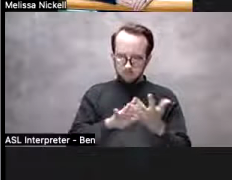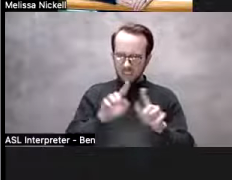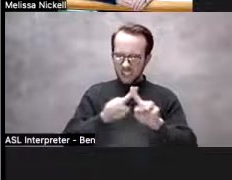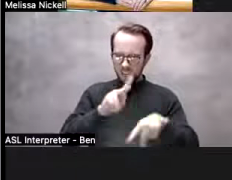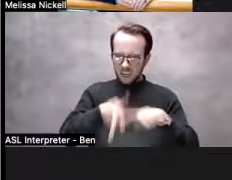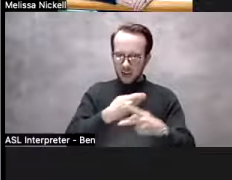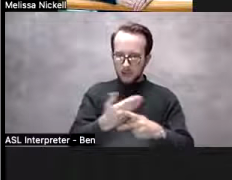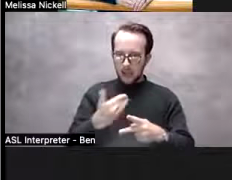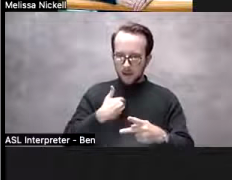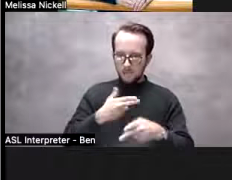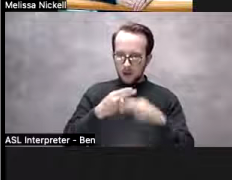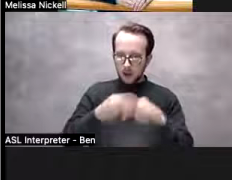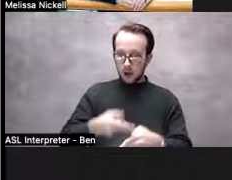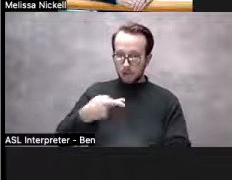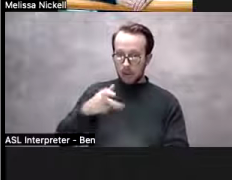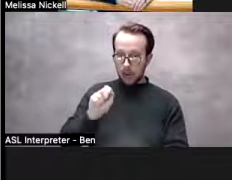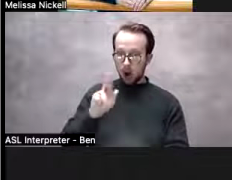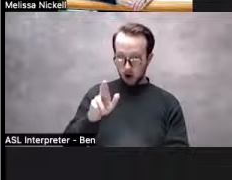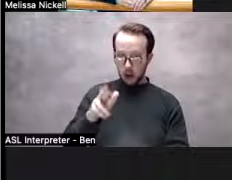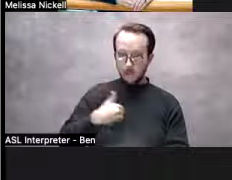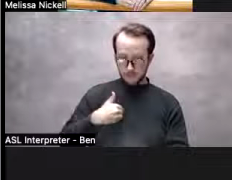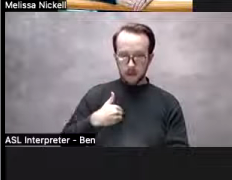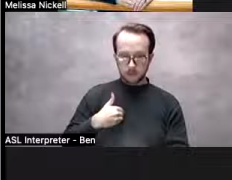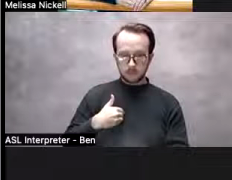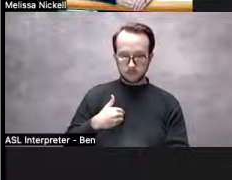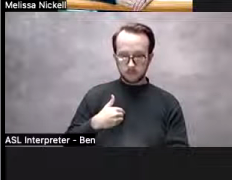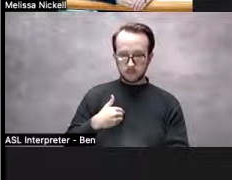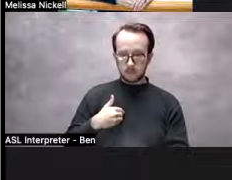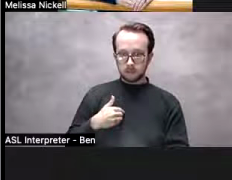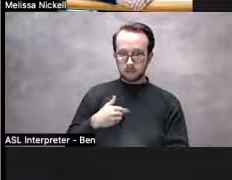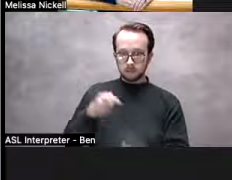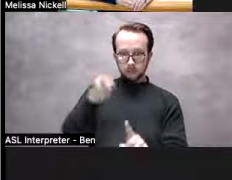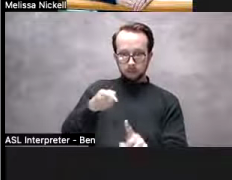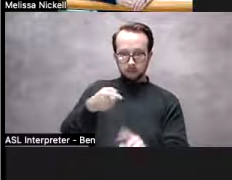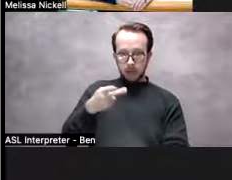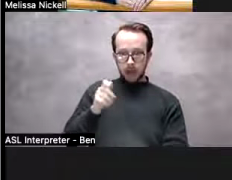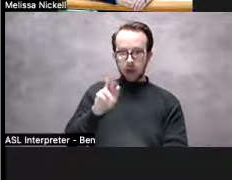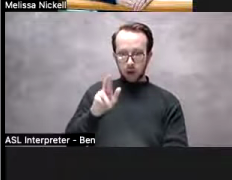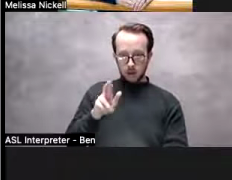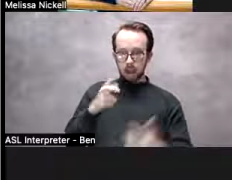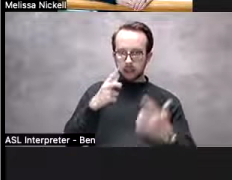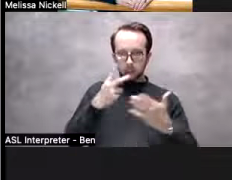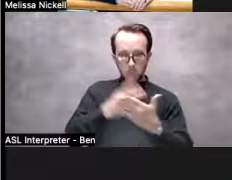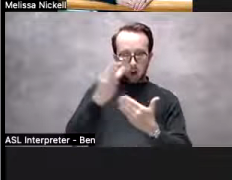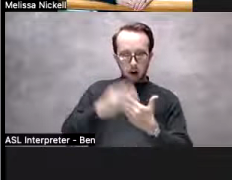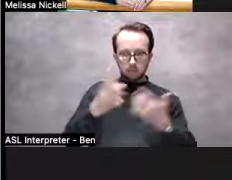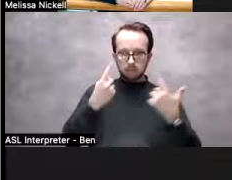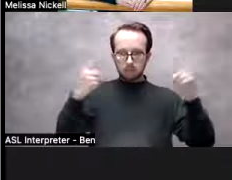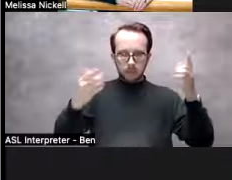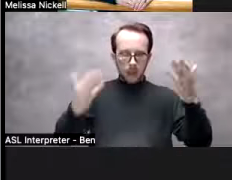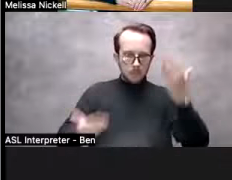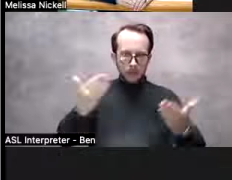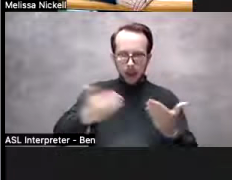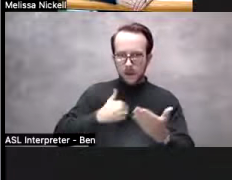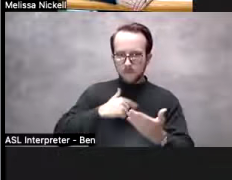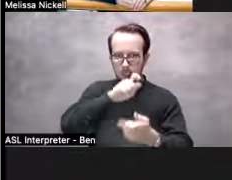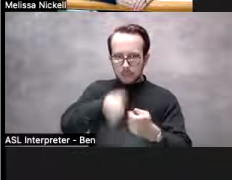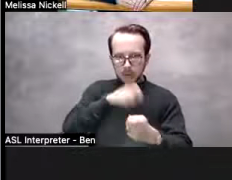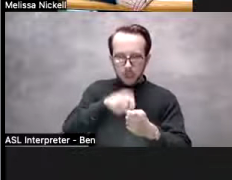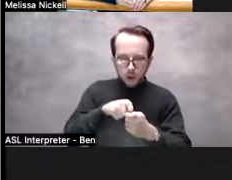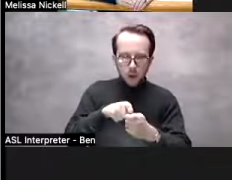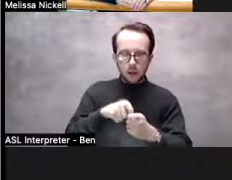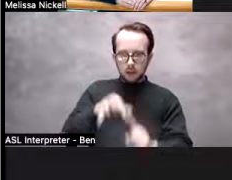have what's called a PAR, and this is a program announcement that may have either a special receipt date, they